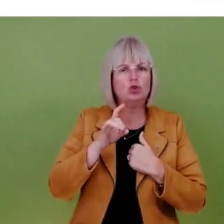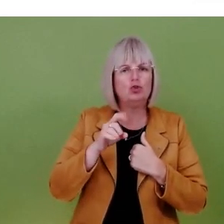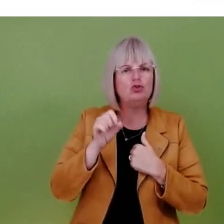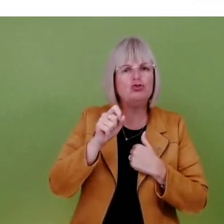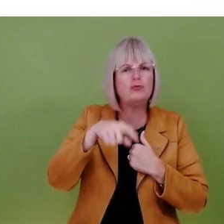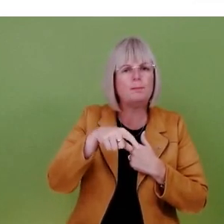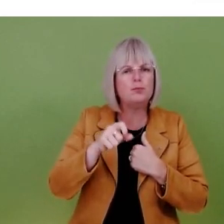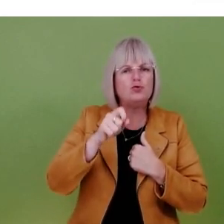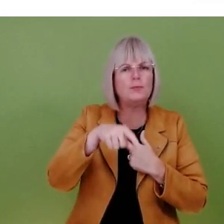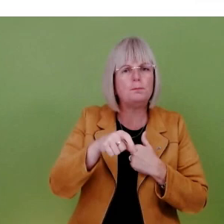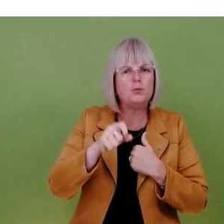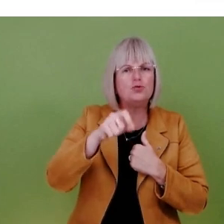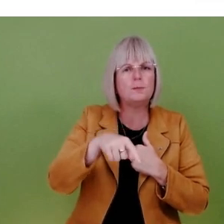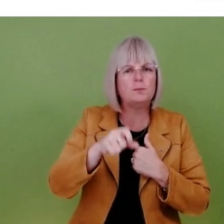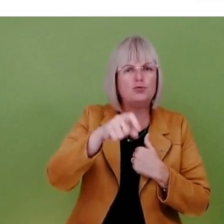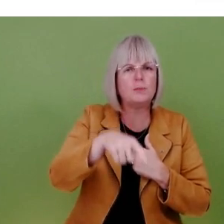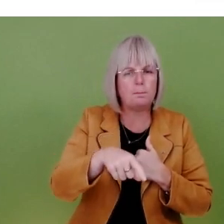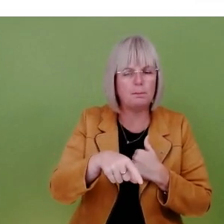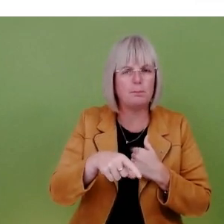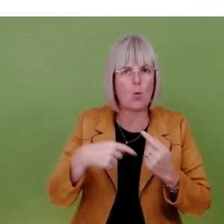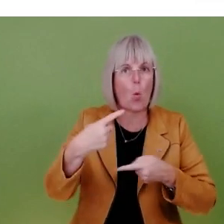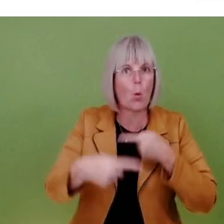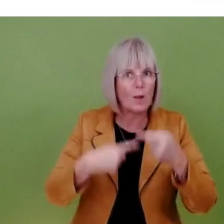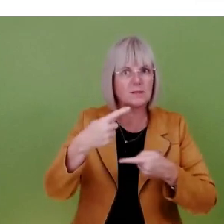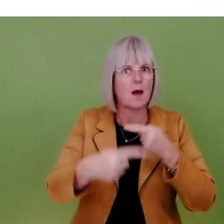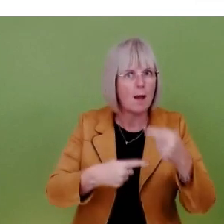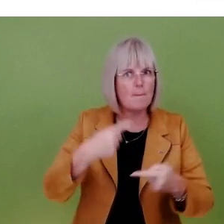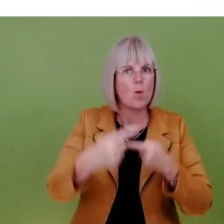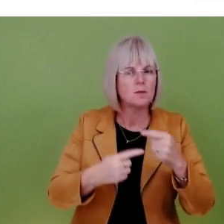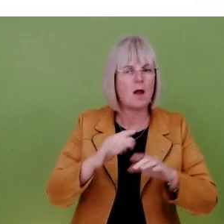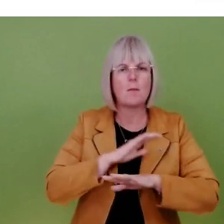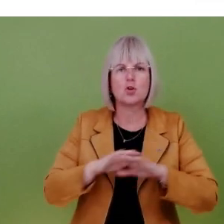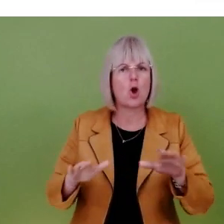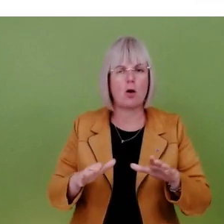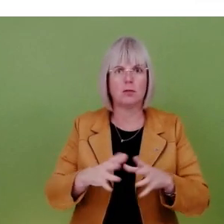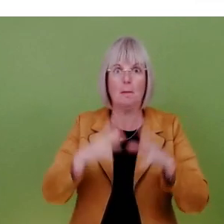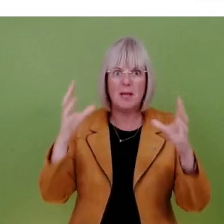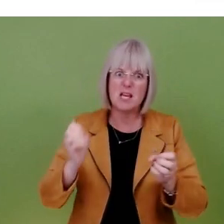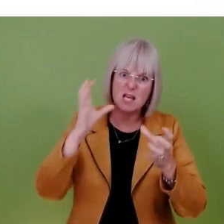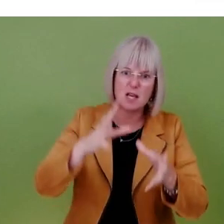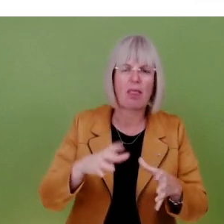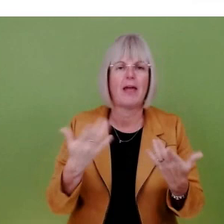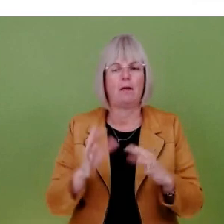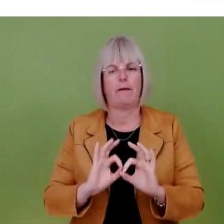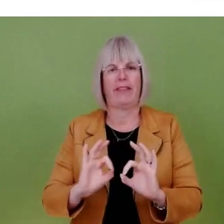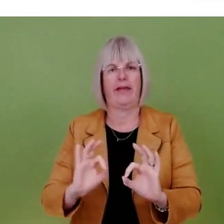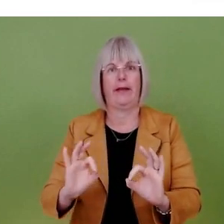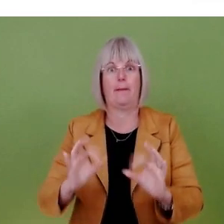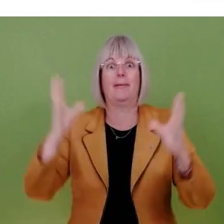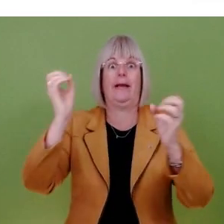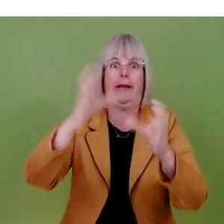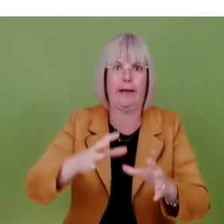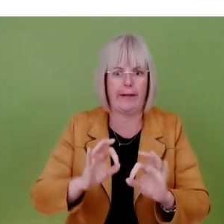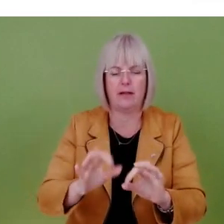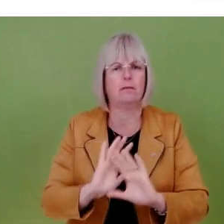keeping it on the table all of the time. By doing that, we stop it from being swept aside, but it also helps build people's